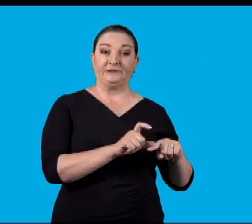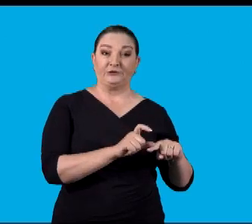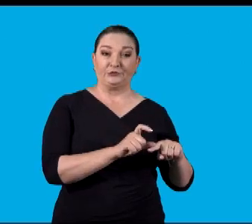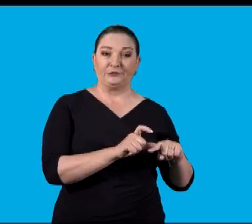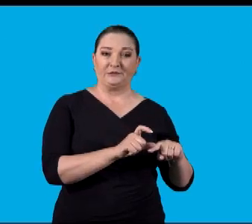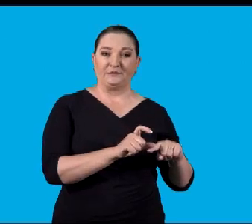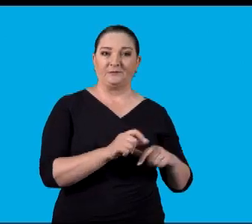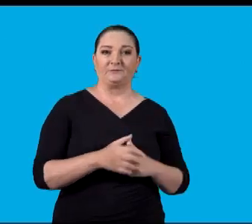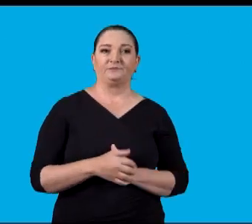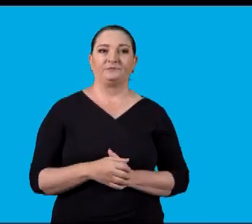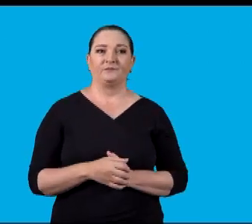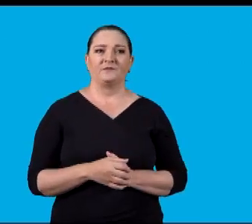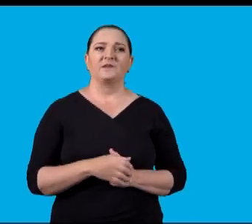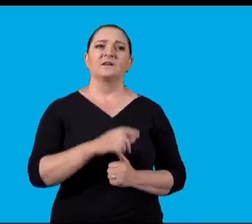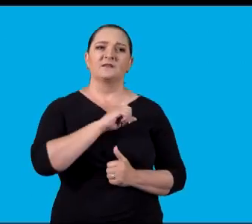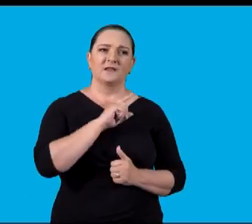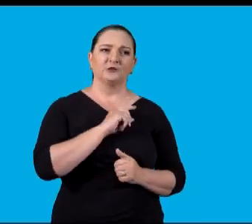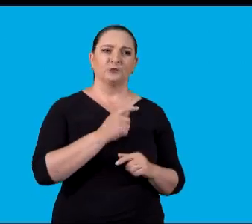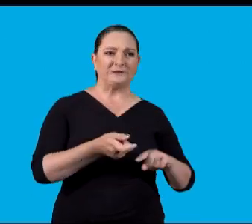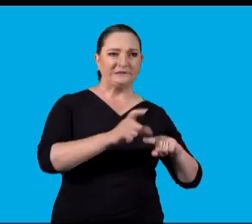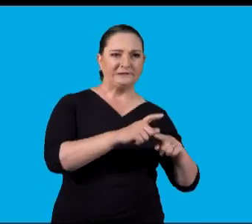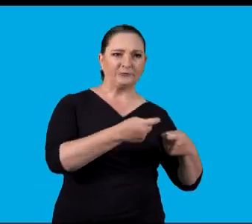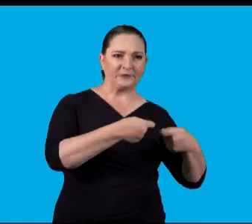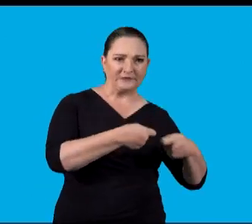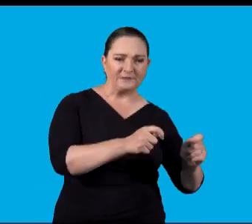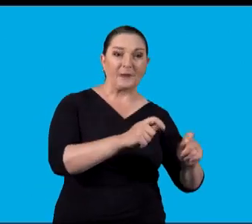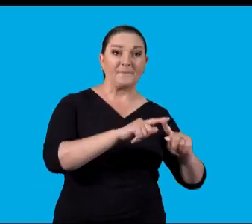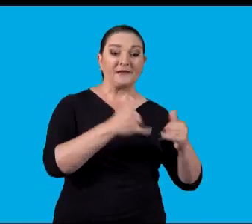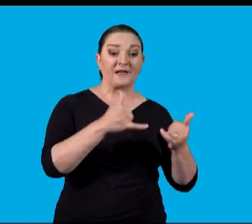paid, I will simply take the same interest expense